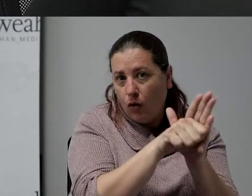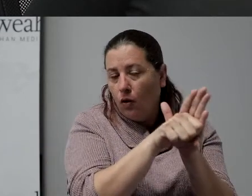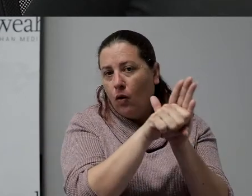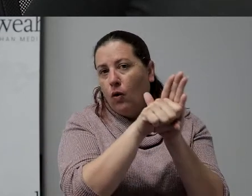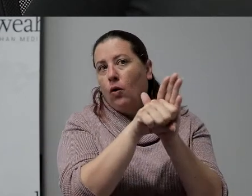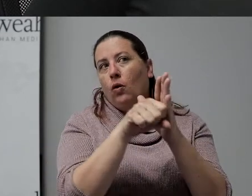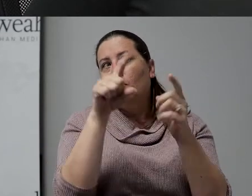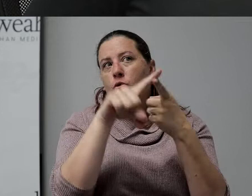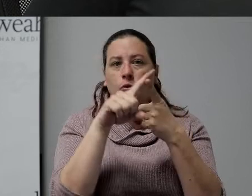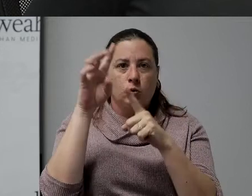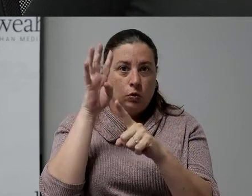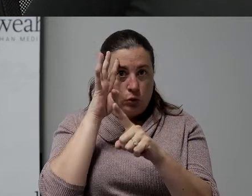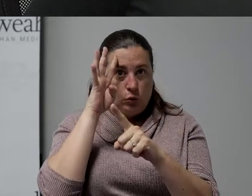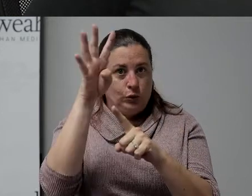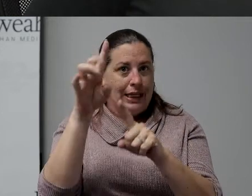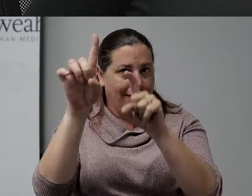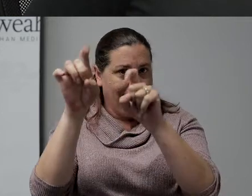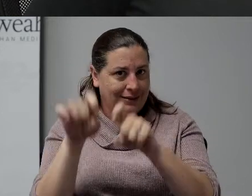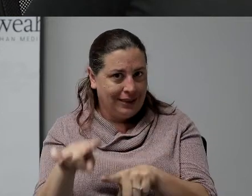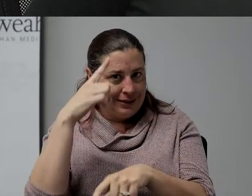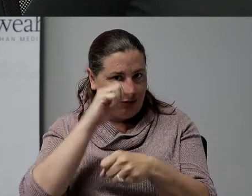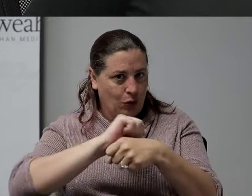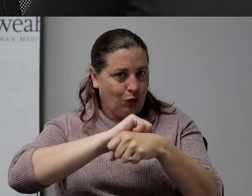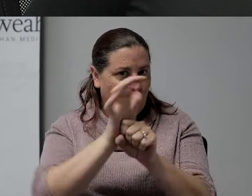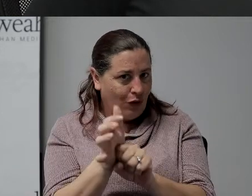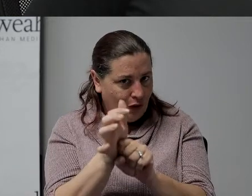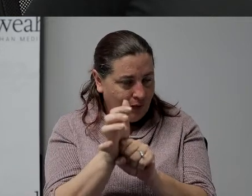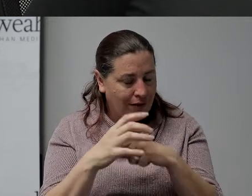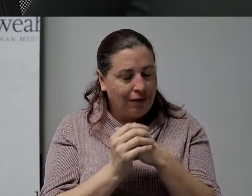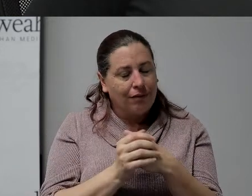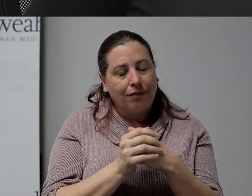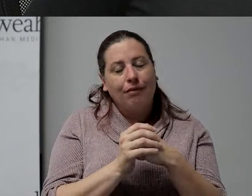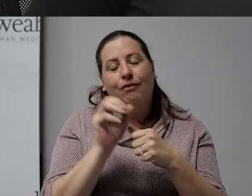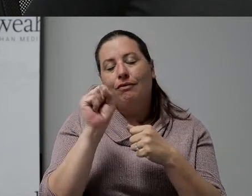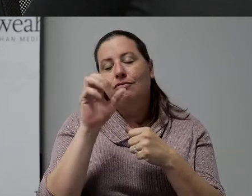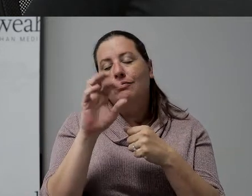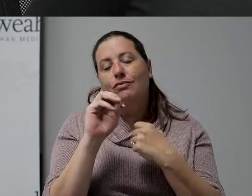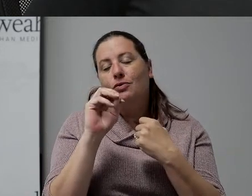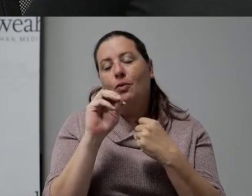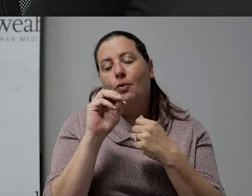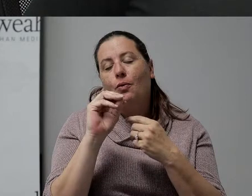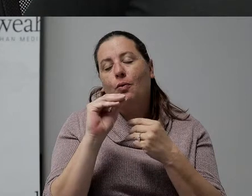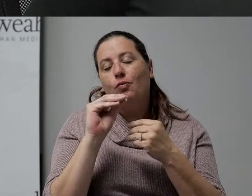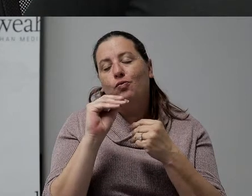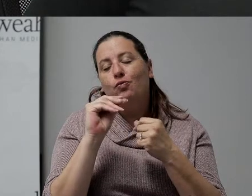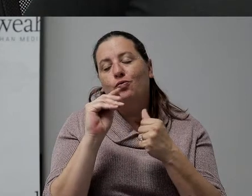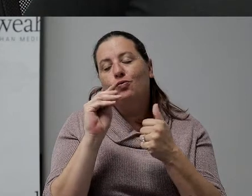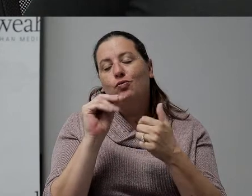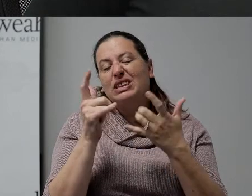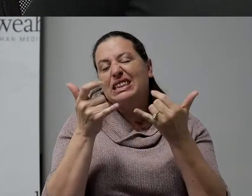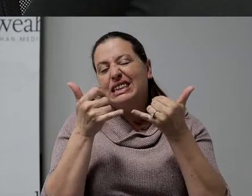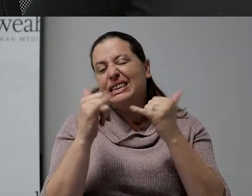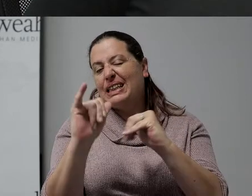to create the test for the COVID-19 virus. So there's still a